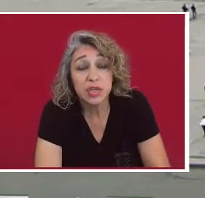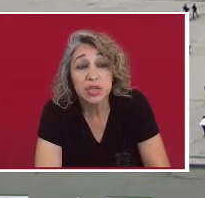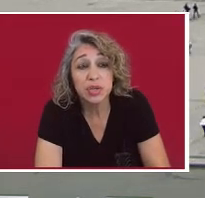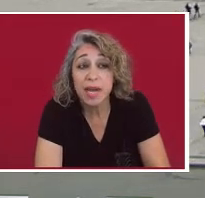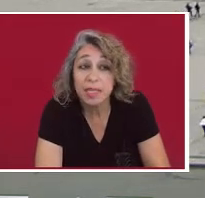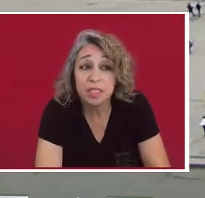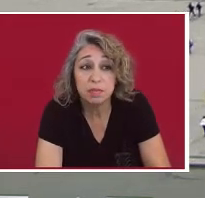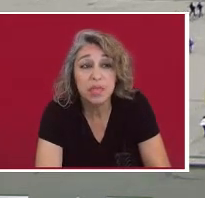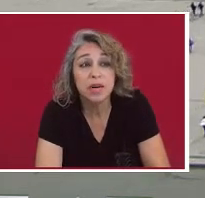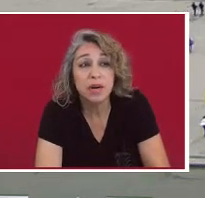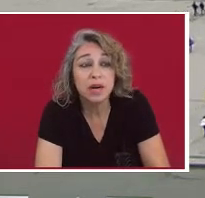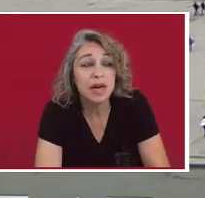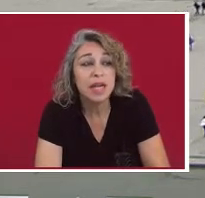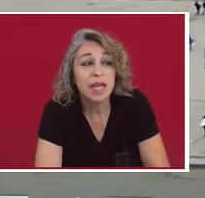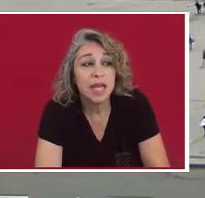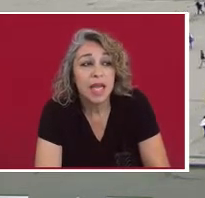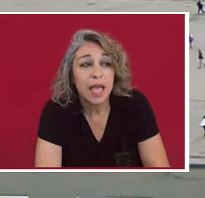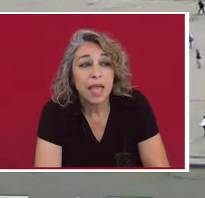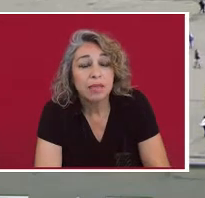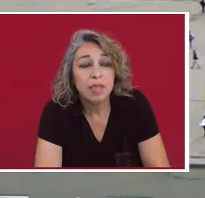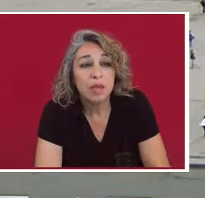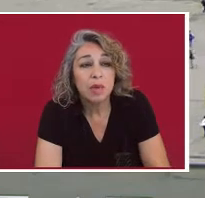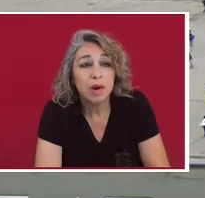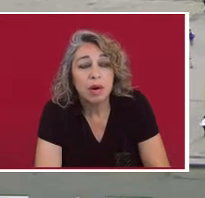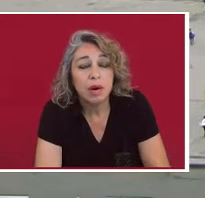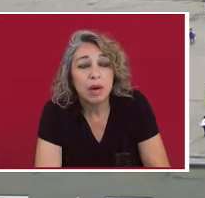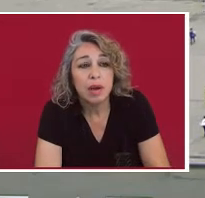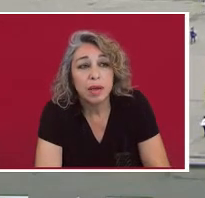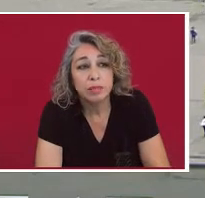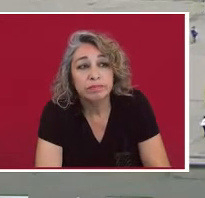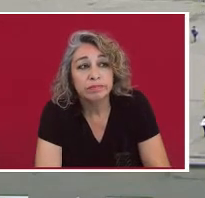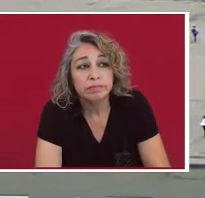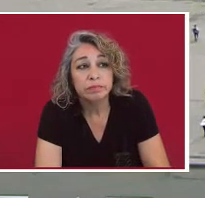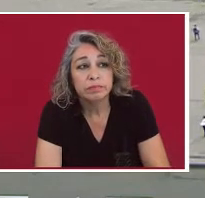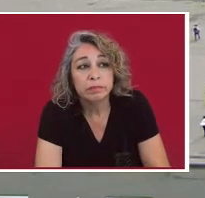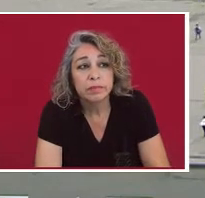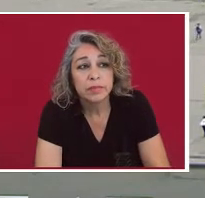education to the highest bidder, and they were